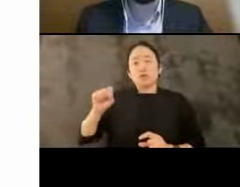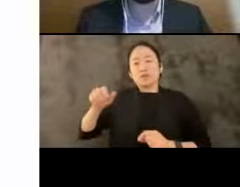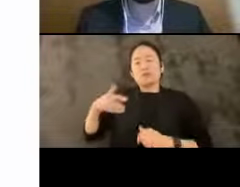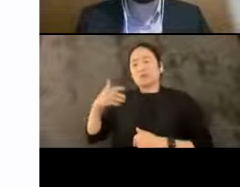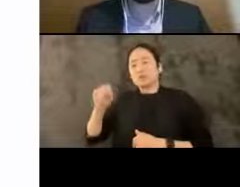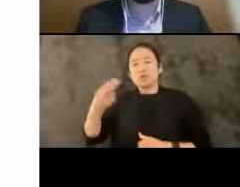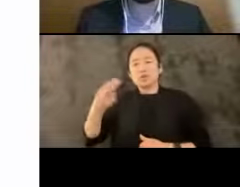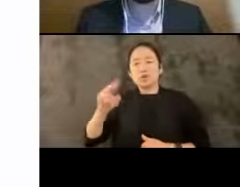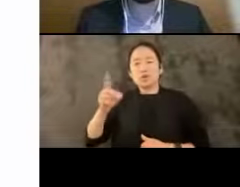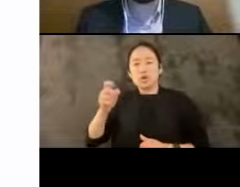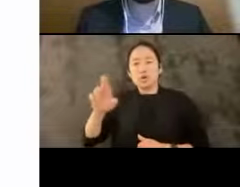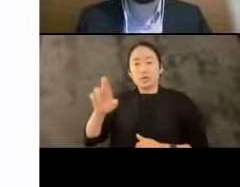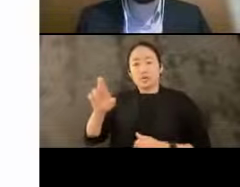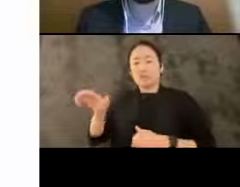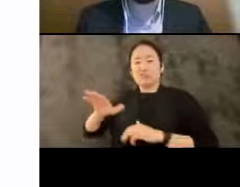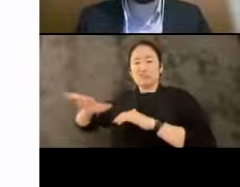to a bus only lane.